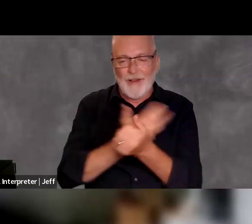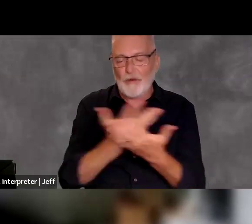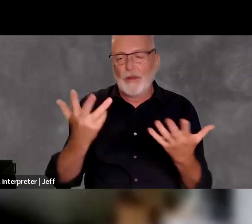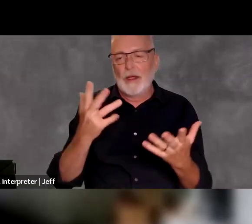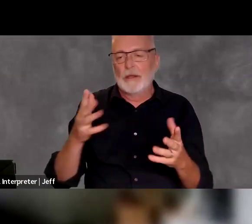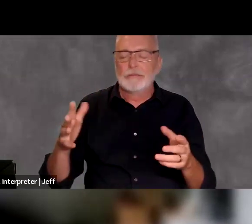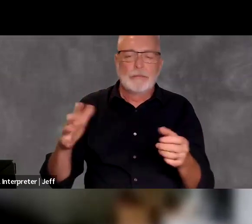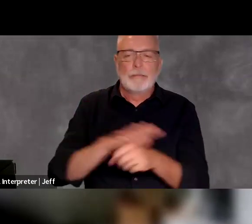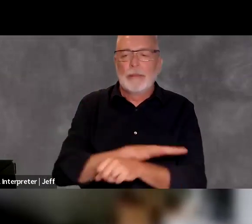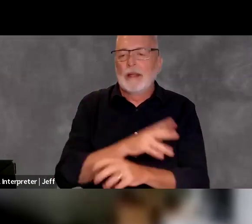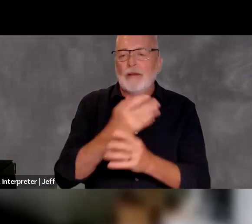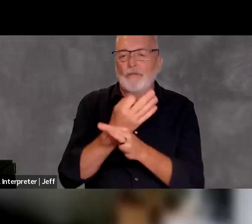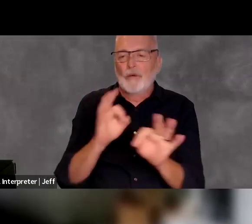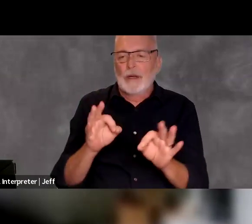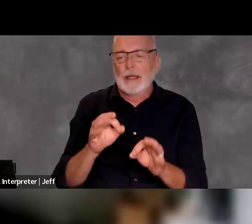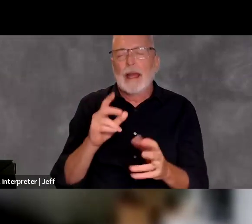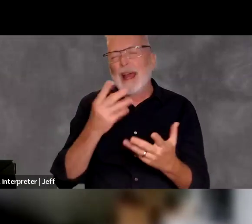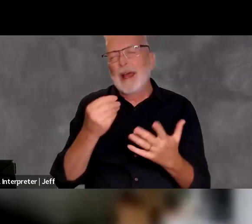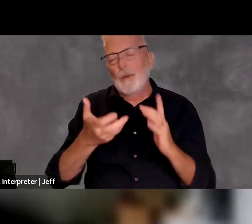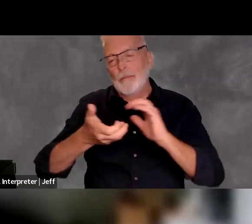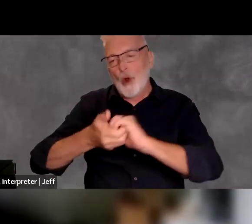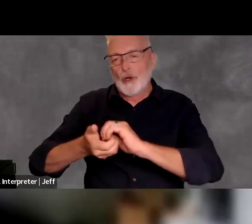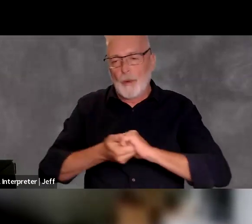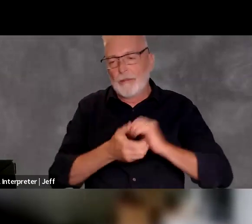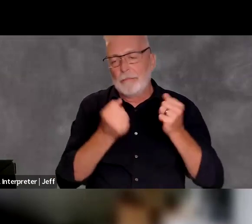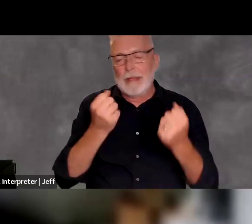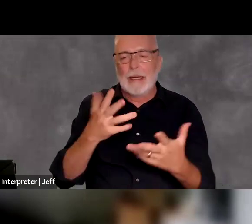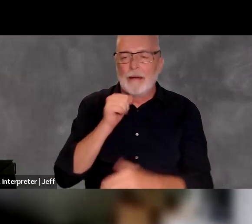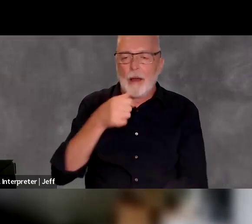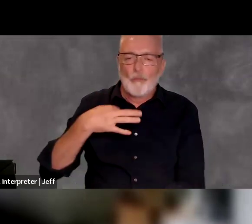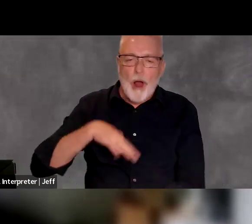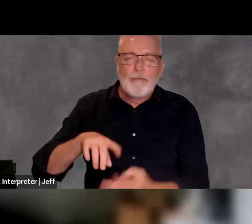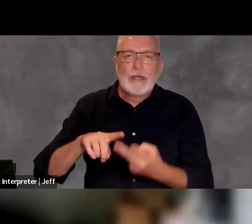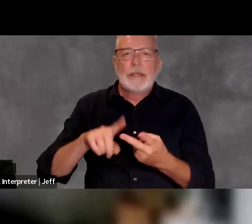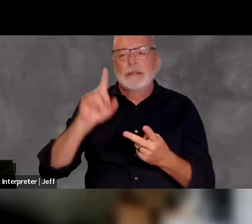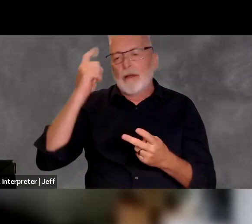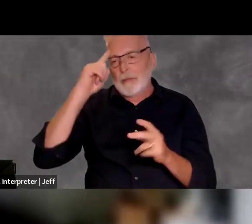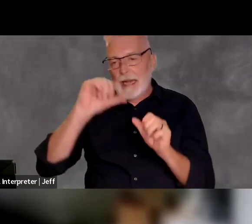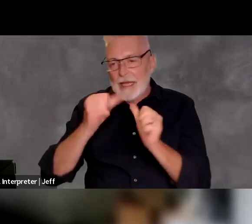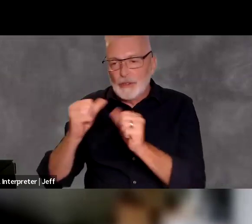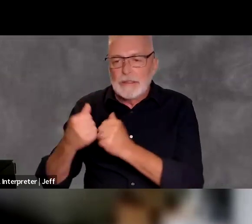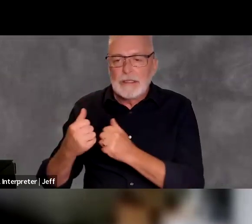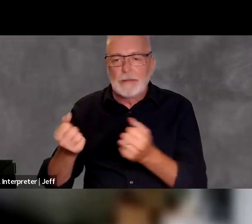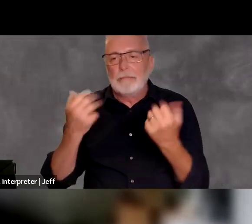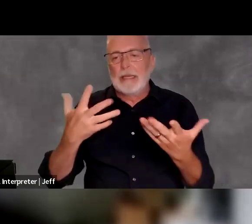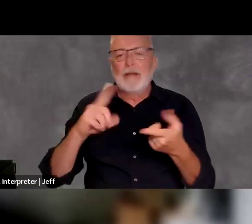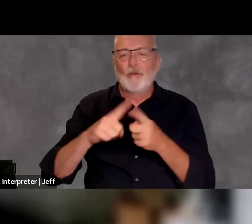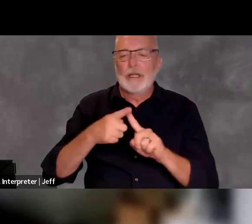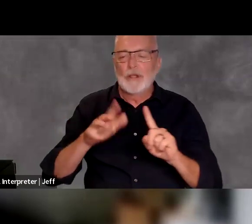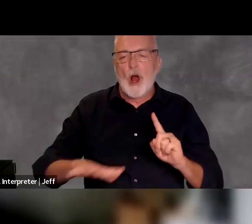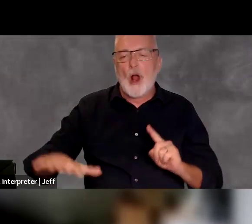free. And we also partner with lots of local nonprofits and government agencies. We've got a lot of friends all across the